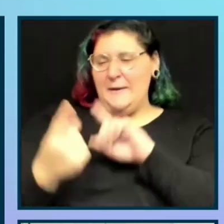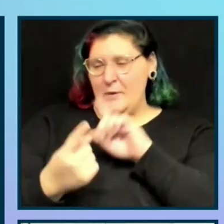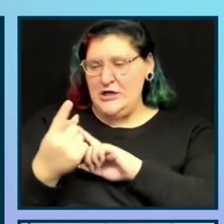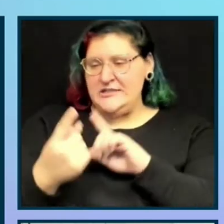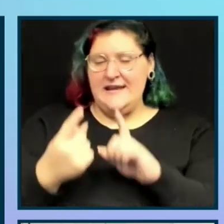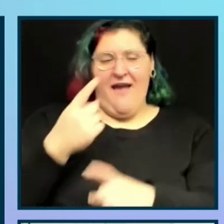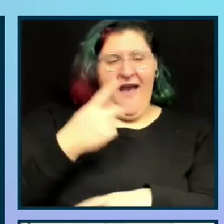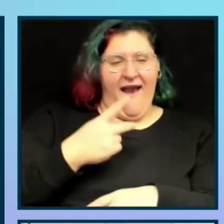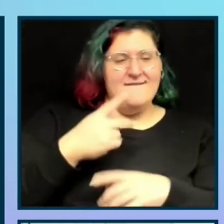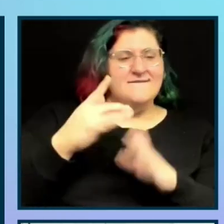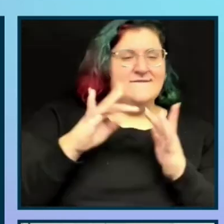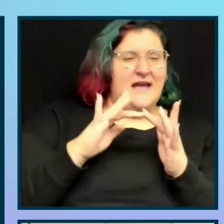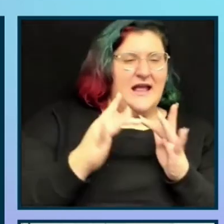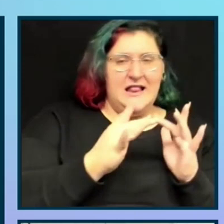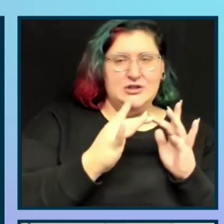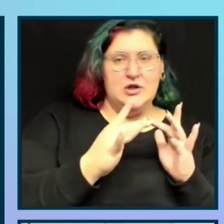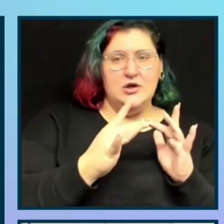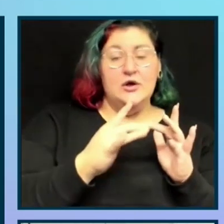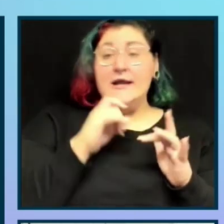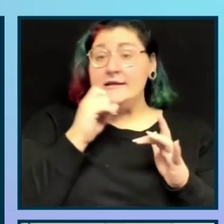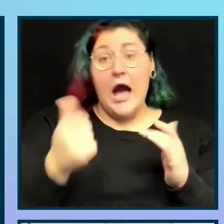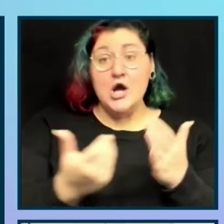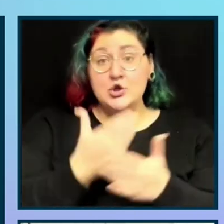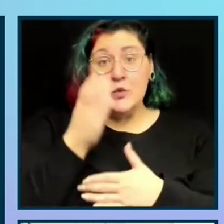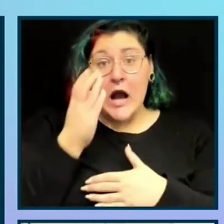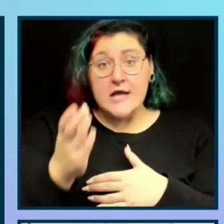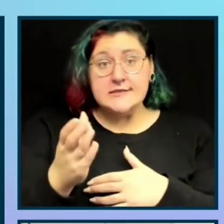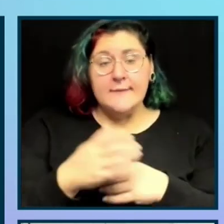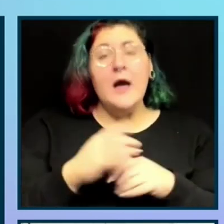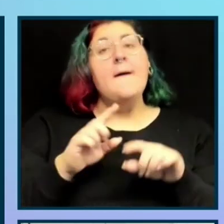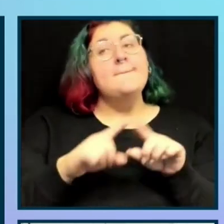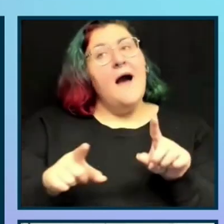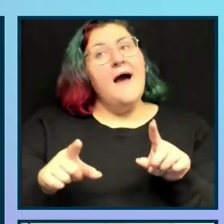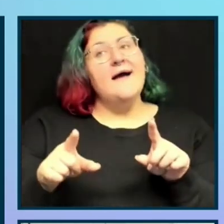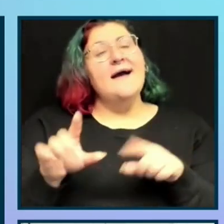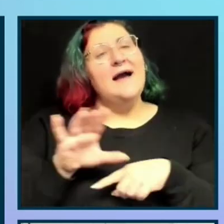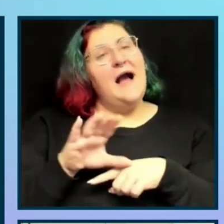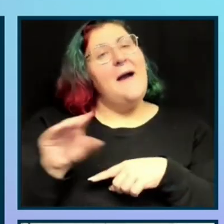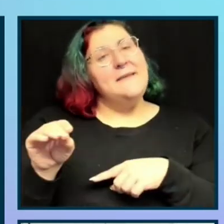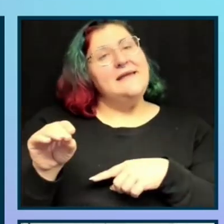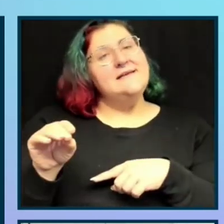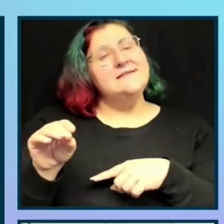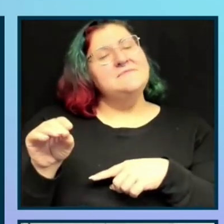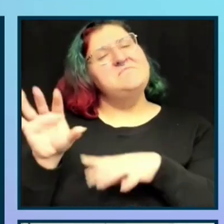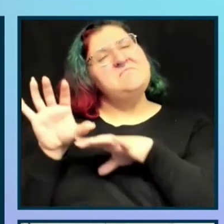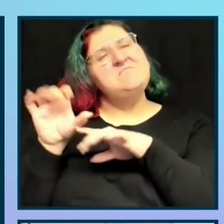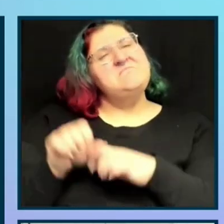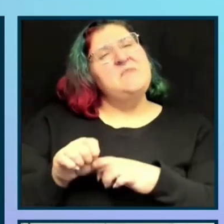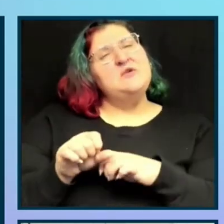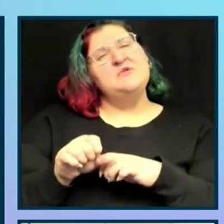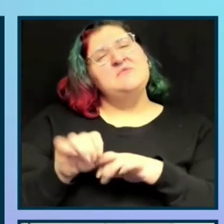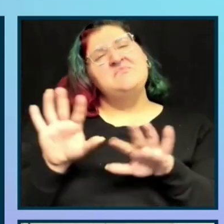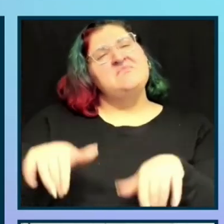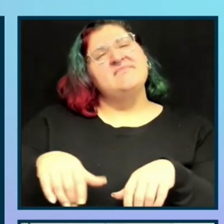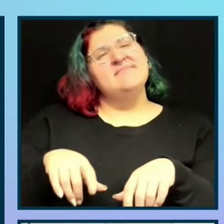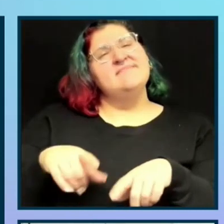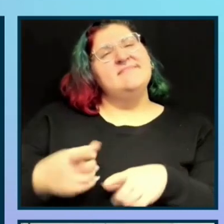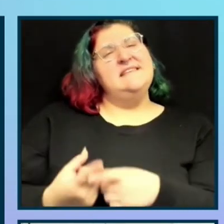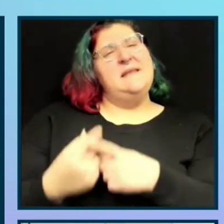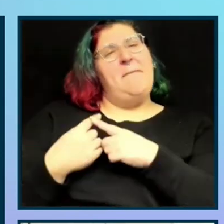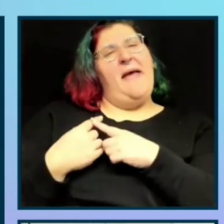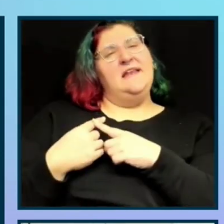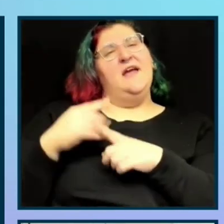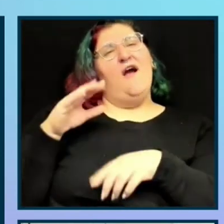of companies were used to falling back on the in-person services they were offering as their version of accommodation,